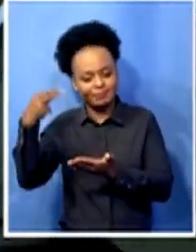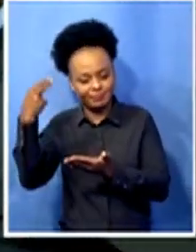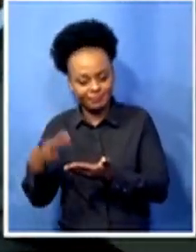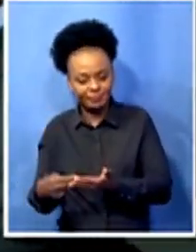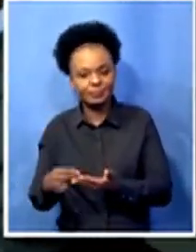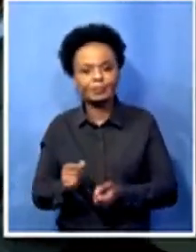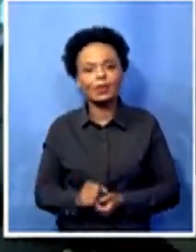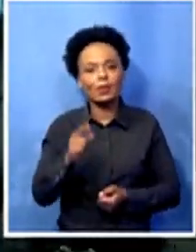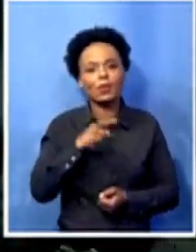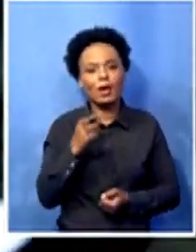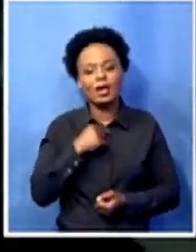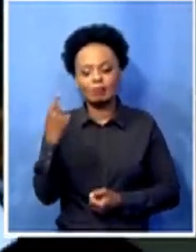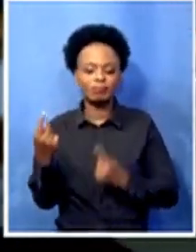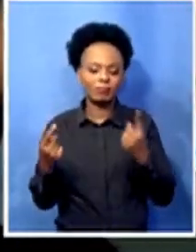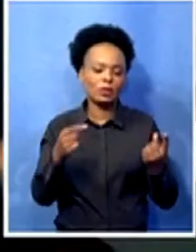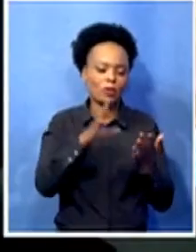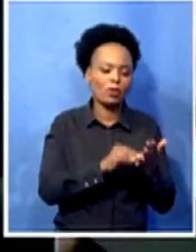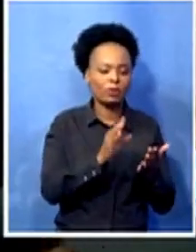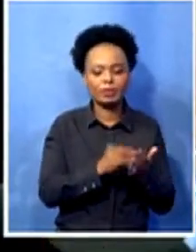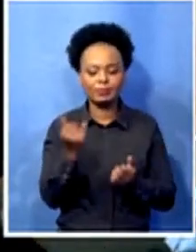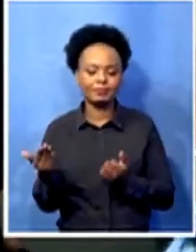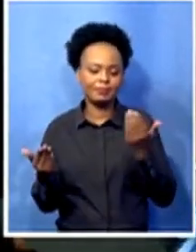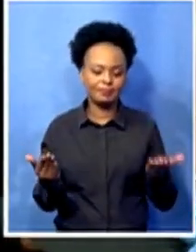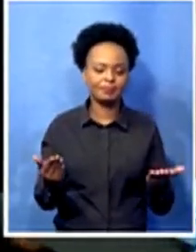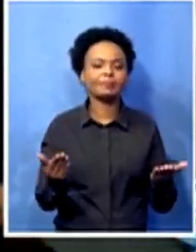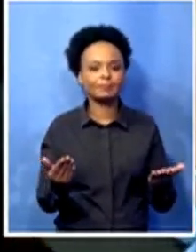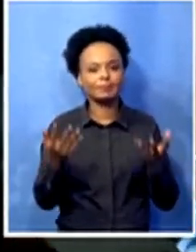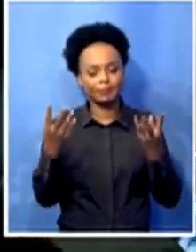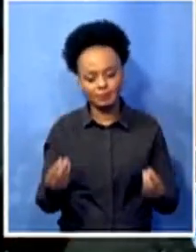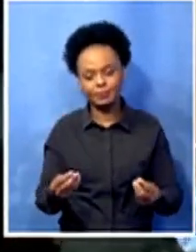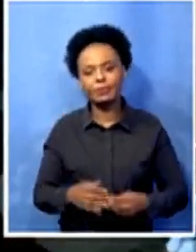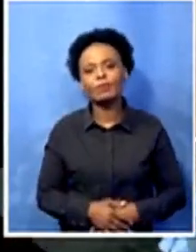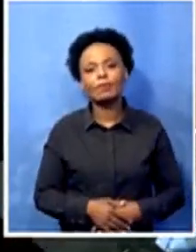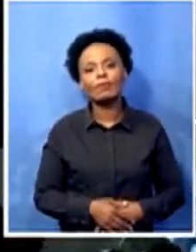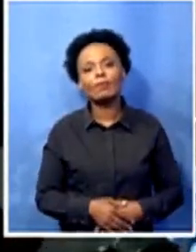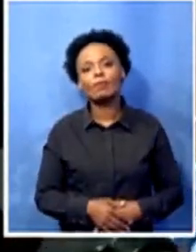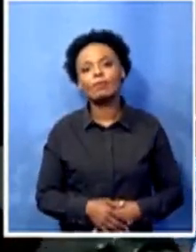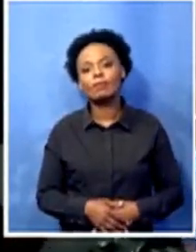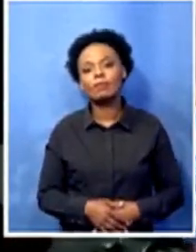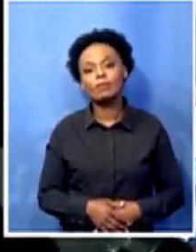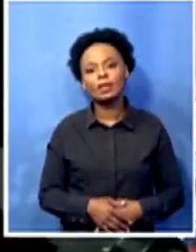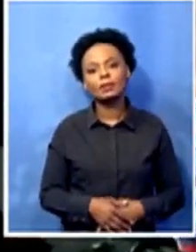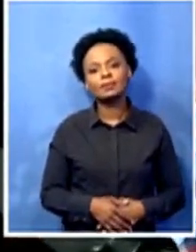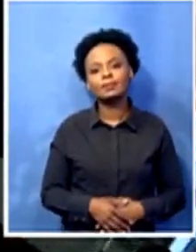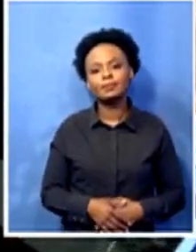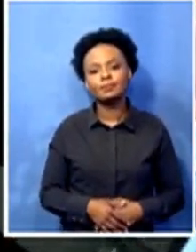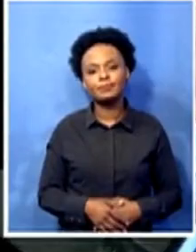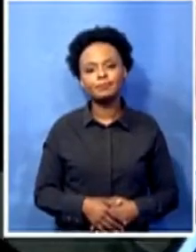memorandum. Then the President will shortly respond to the statement.